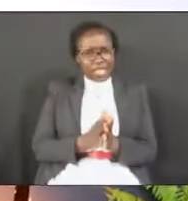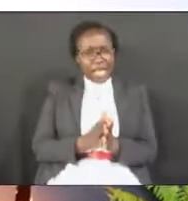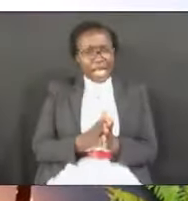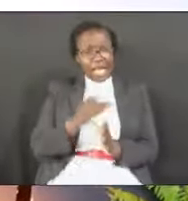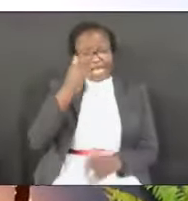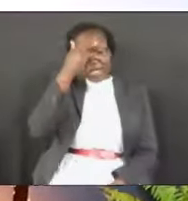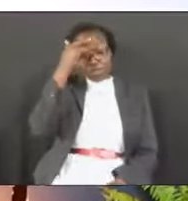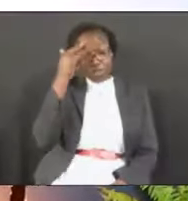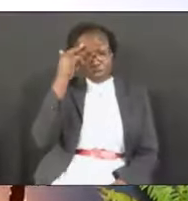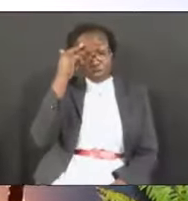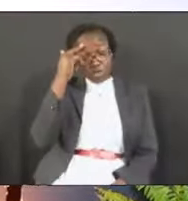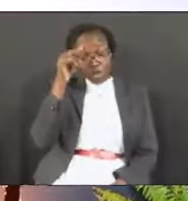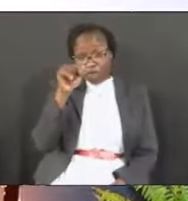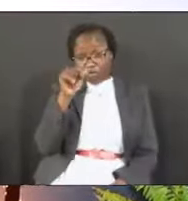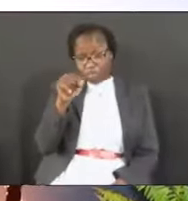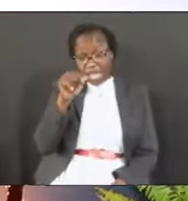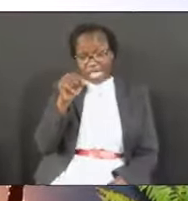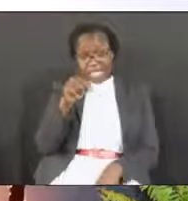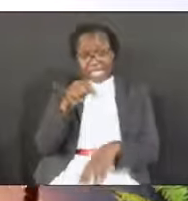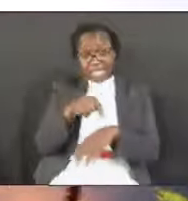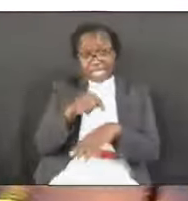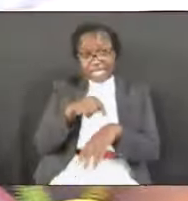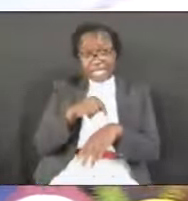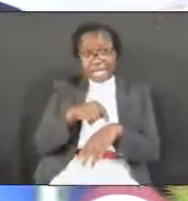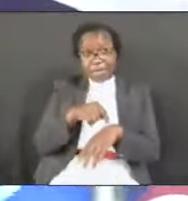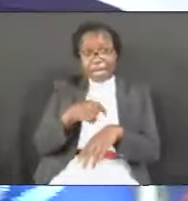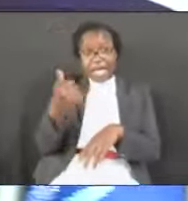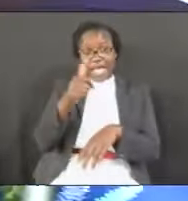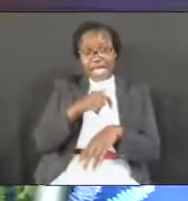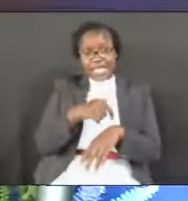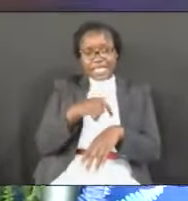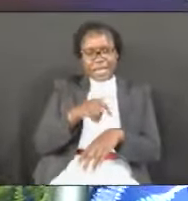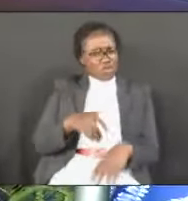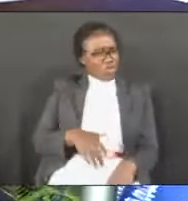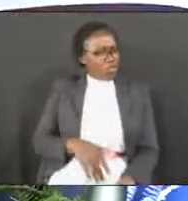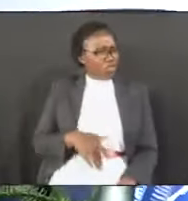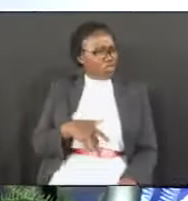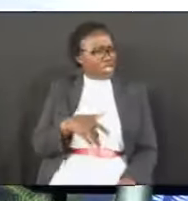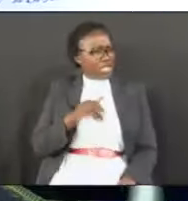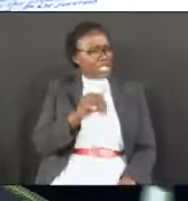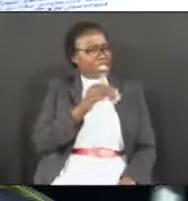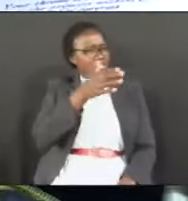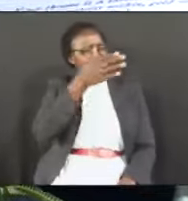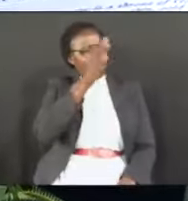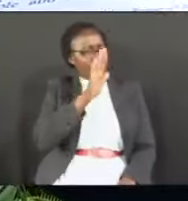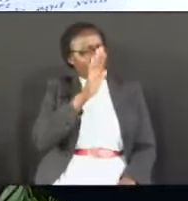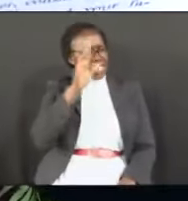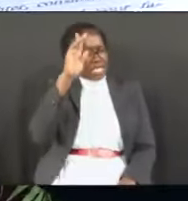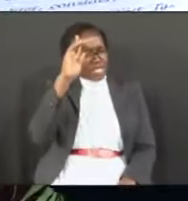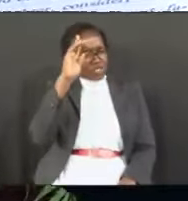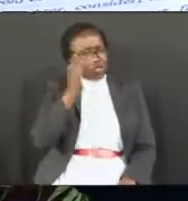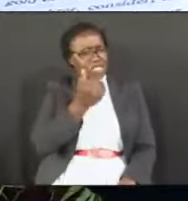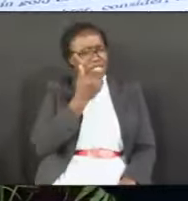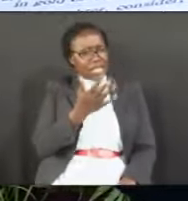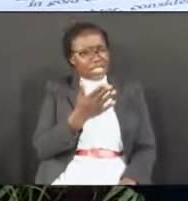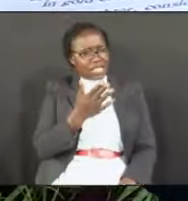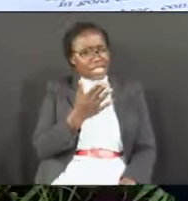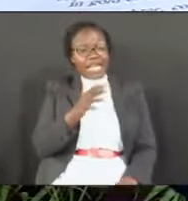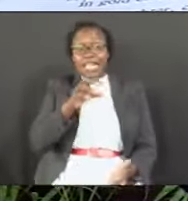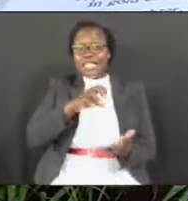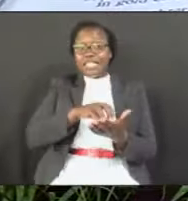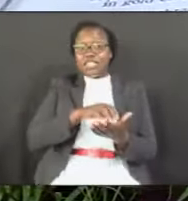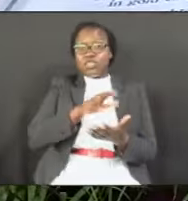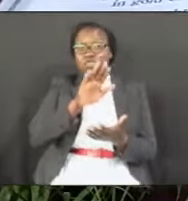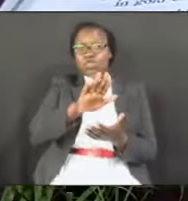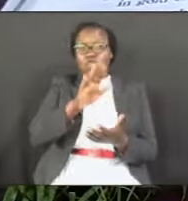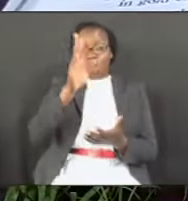because of that particular, let me say it this way, any time you feel that God is unreasonable in your situation, God